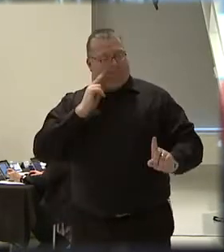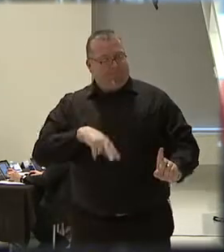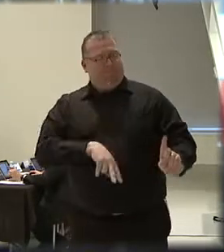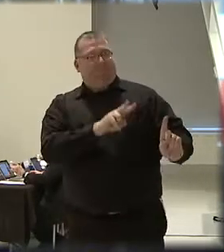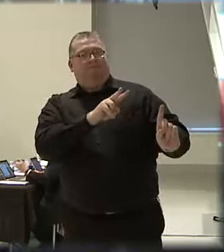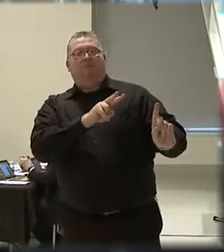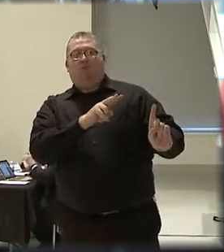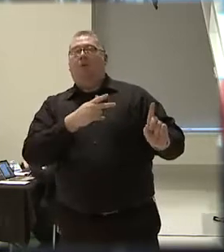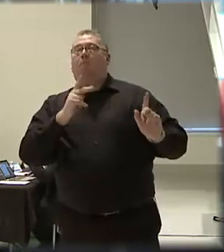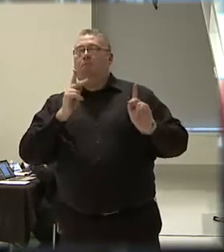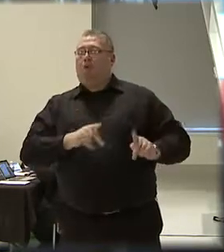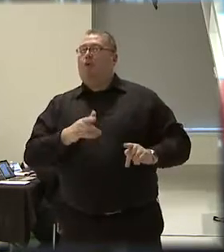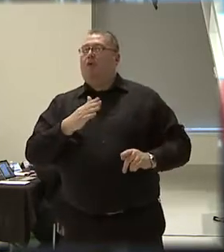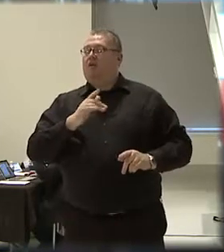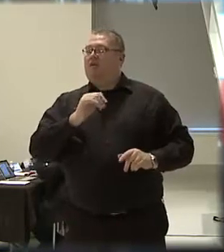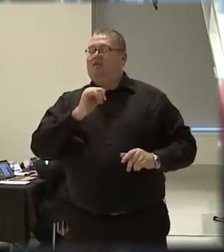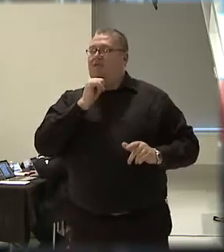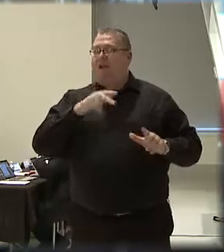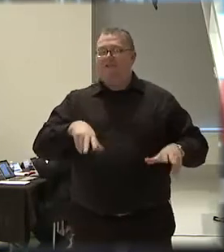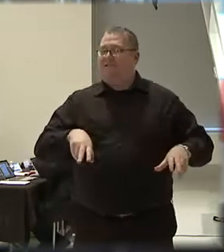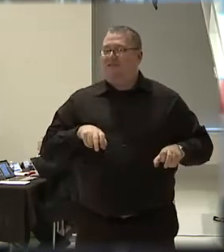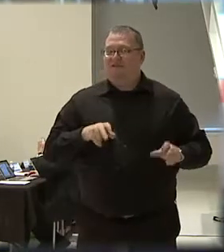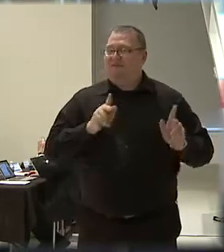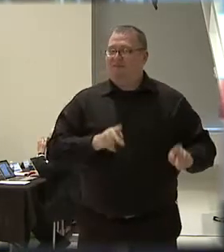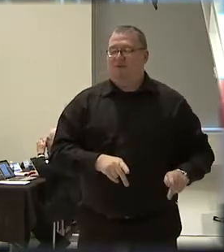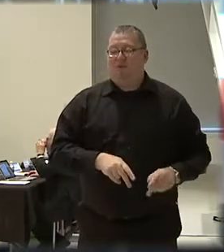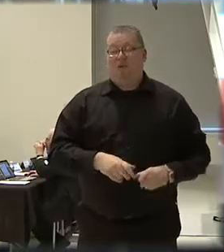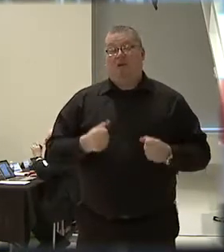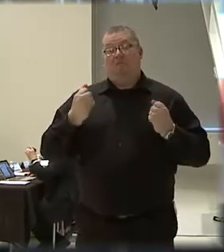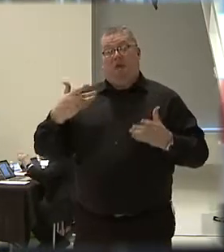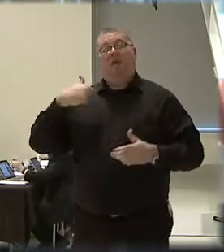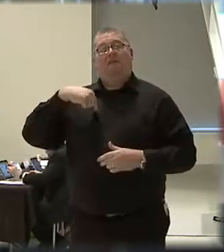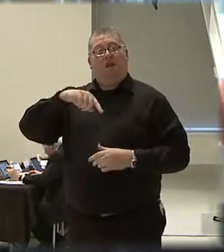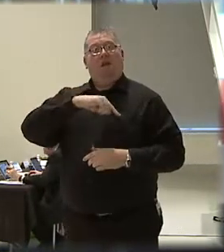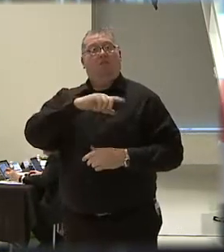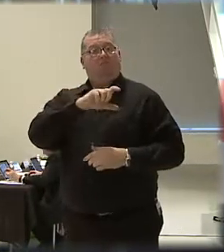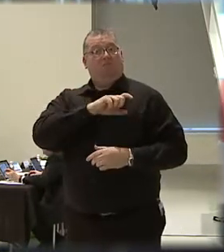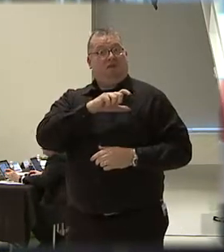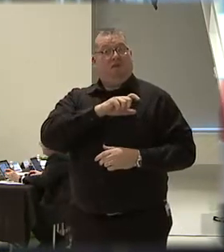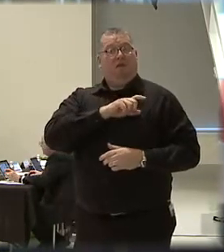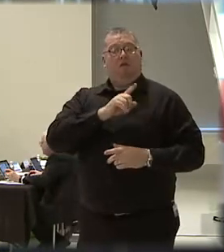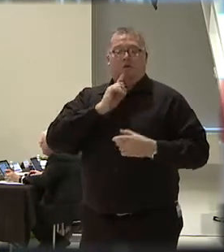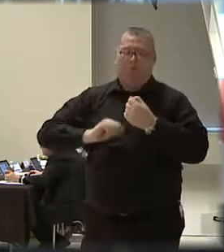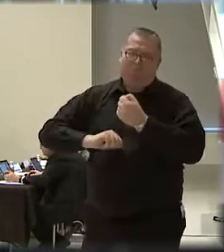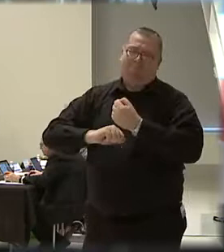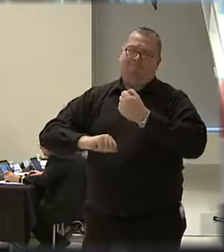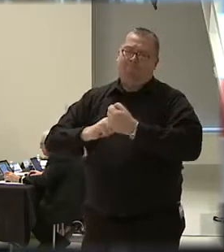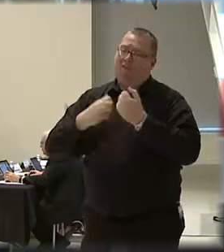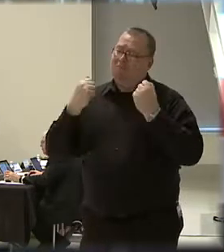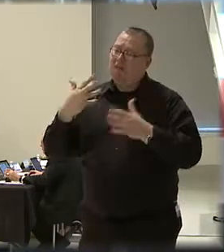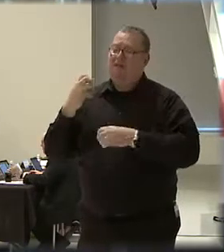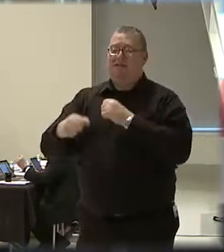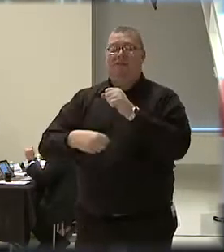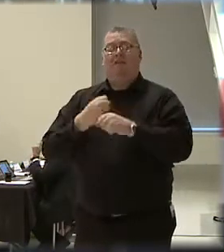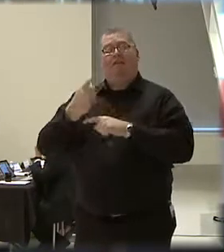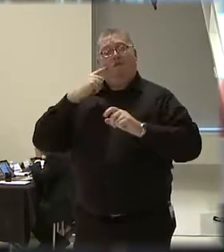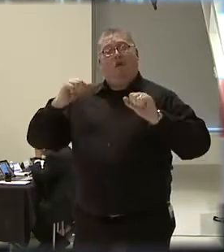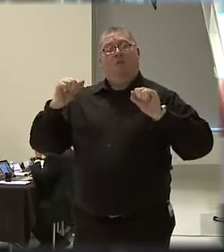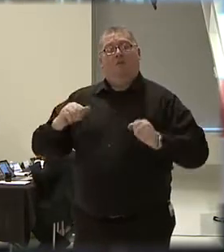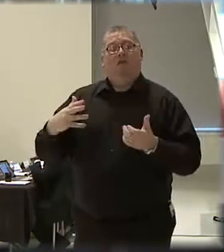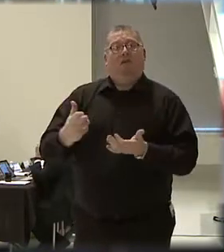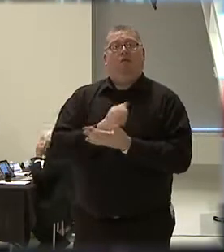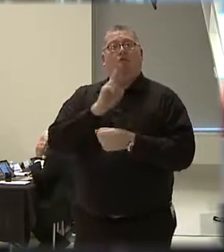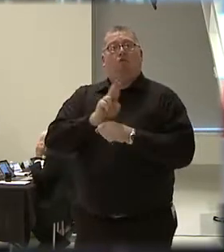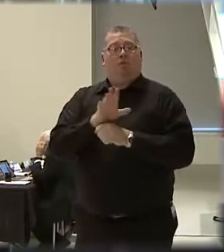and selfless person. Many of us in the law enforcement community have been advocating for years for the ability to use